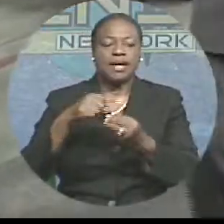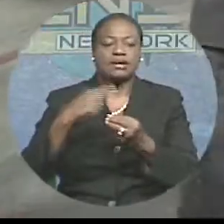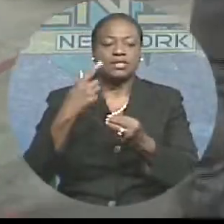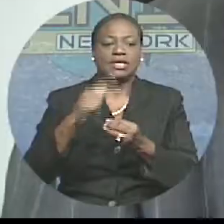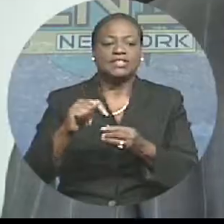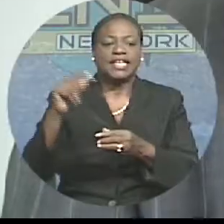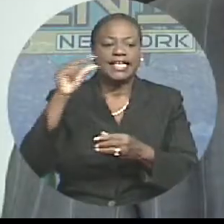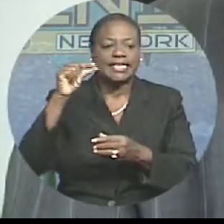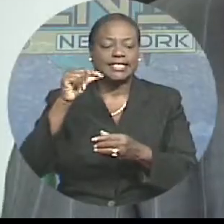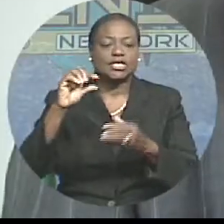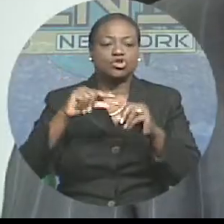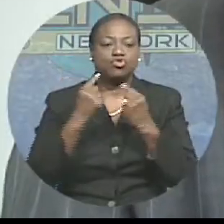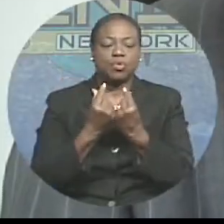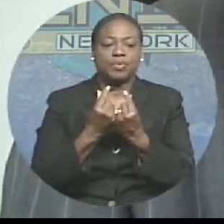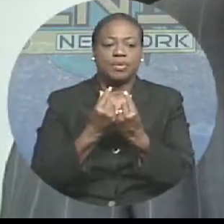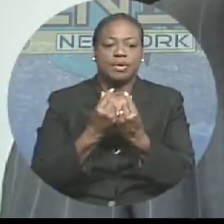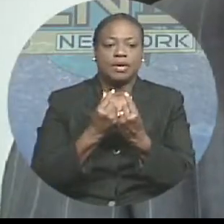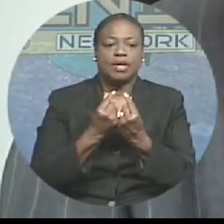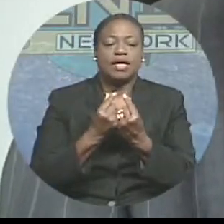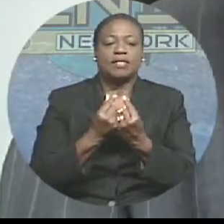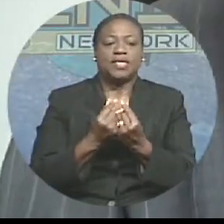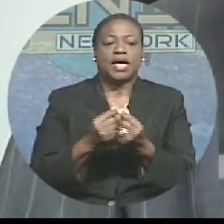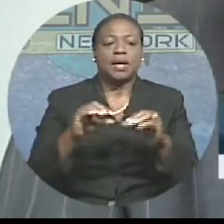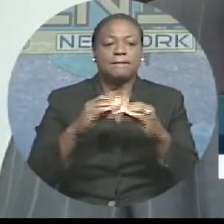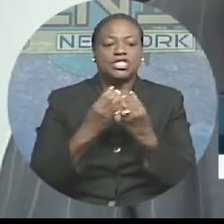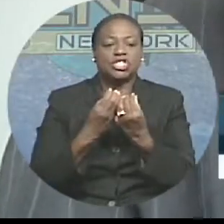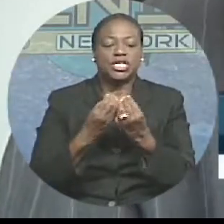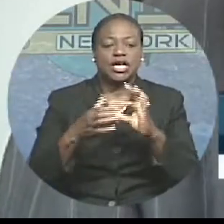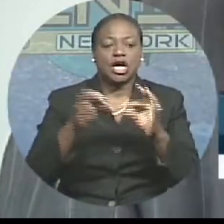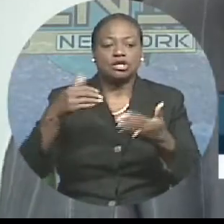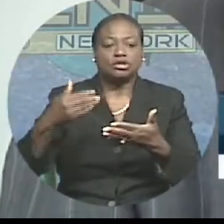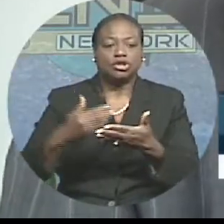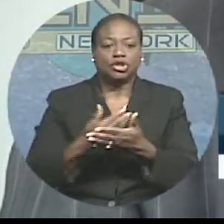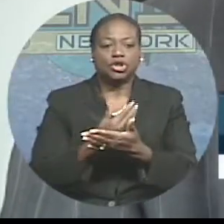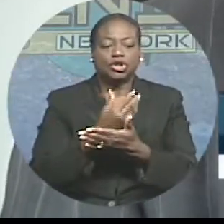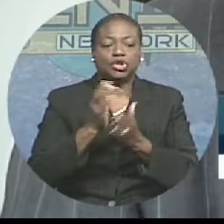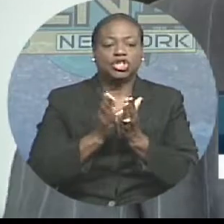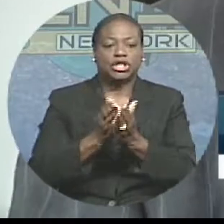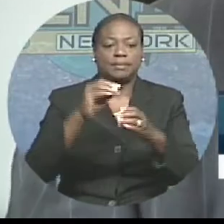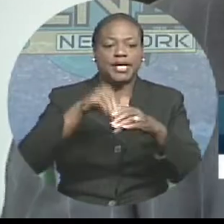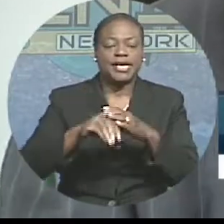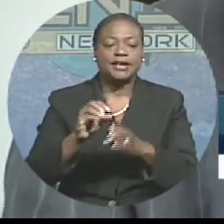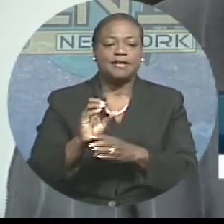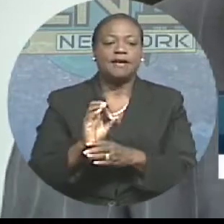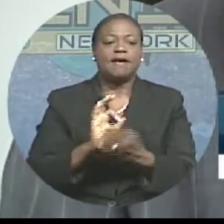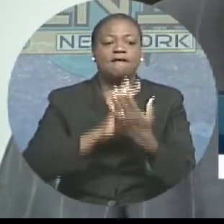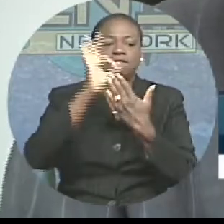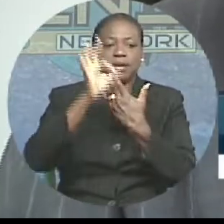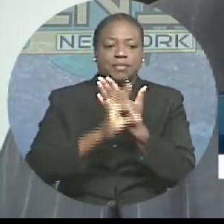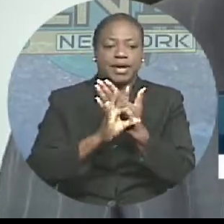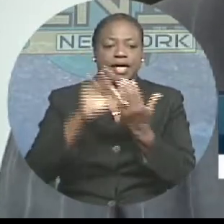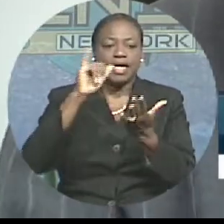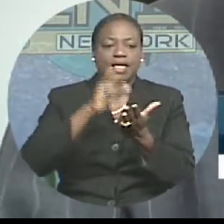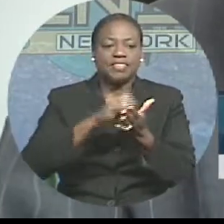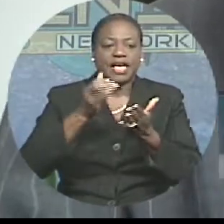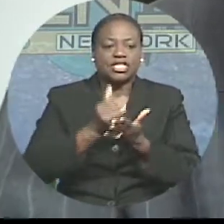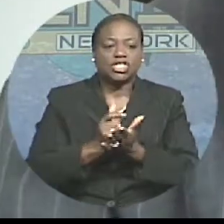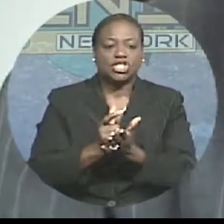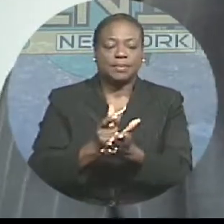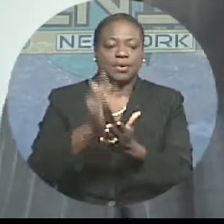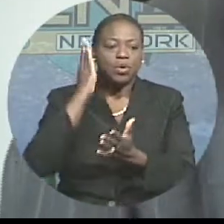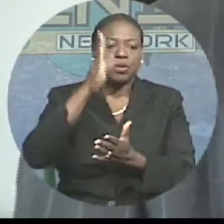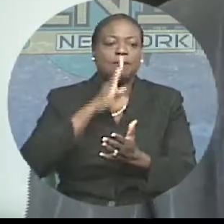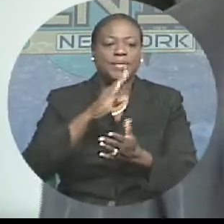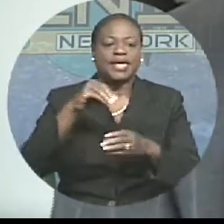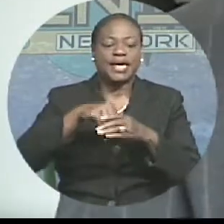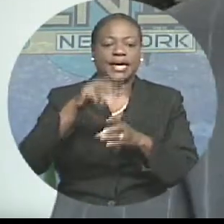Genting Group. They are commissioning a new ship in February, which we will participate in. That ship will be based in Miami and